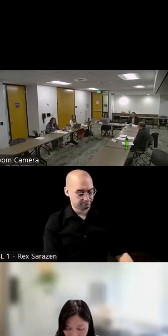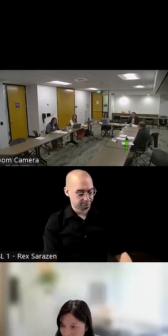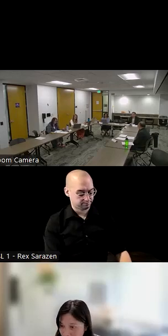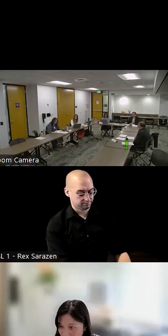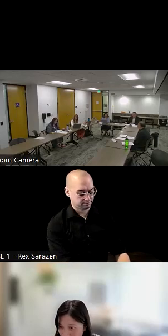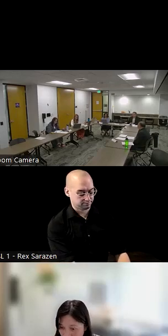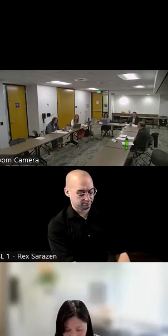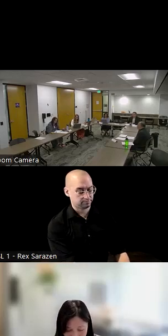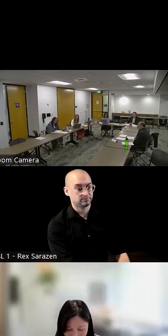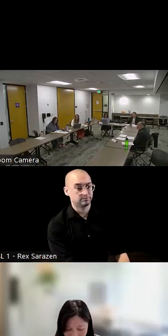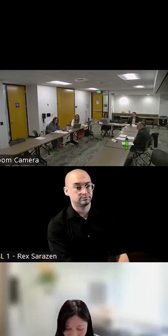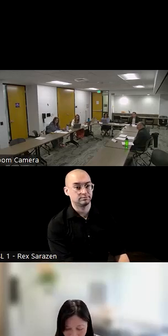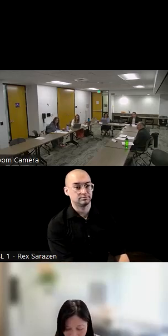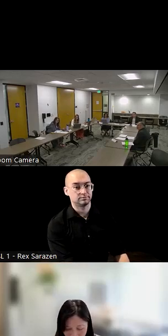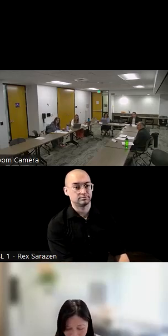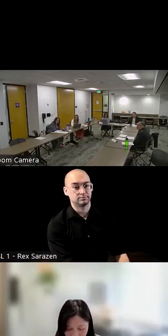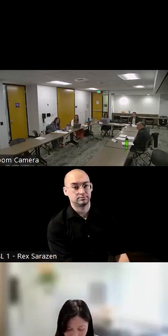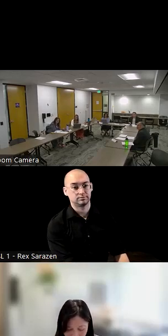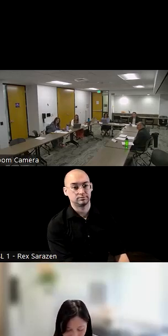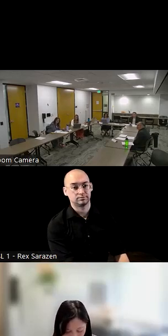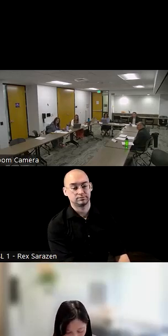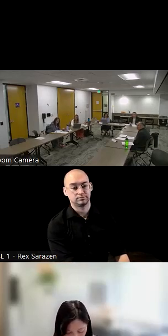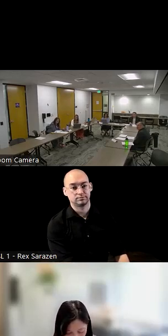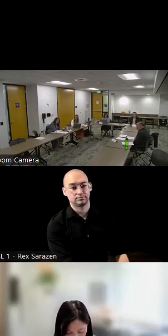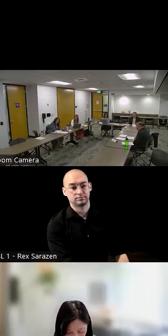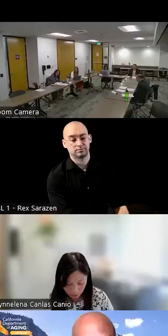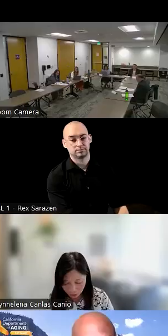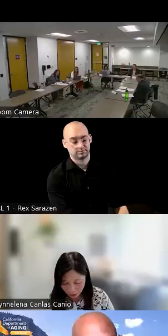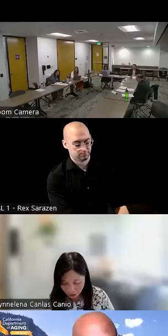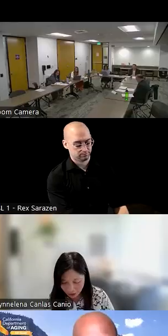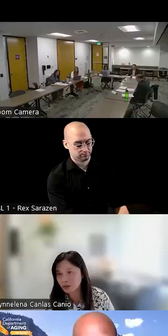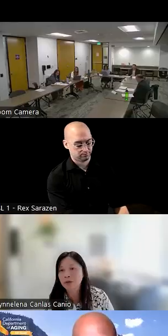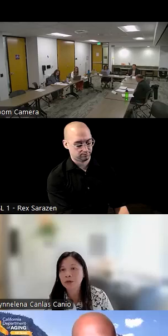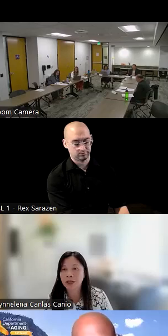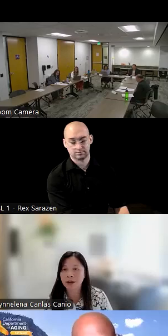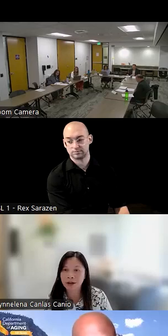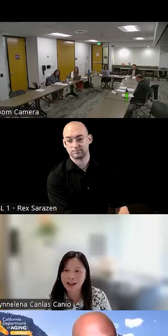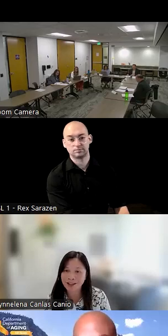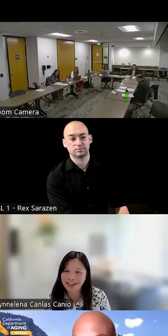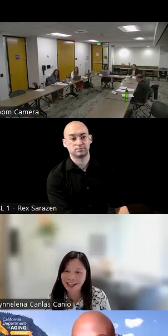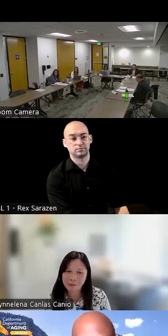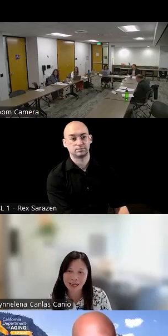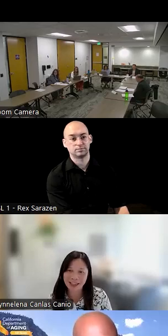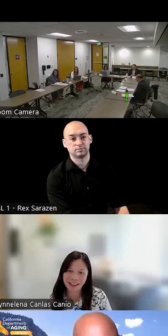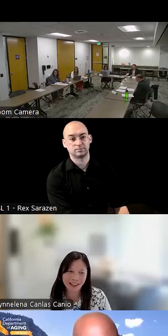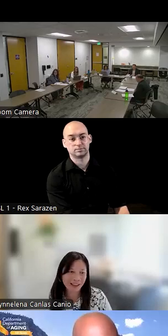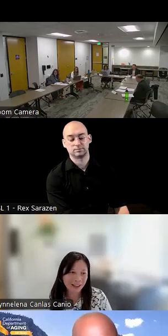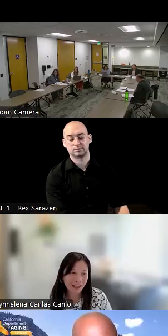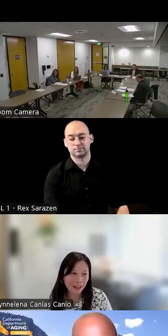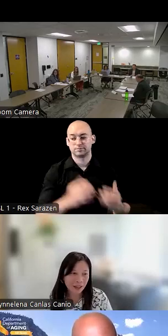For the interest of time, we're going to move forward to Brian to share Health Connect